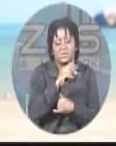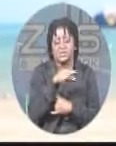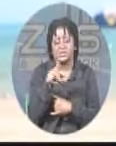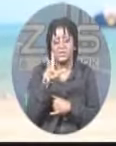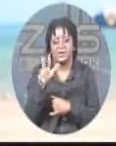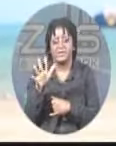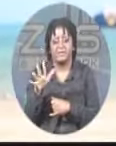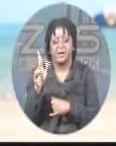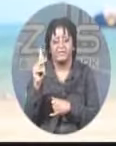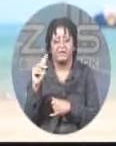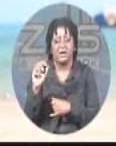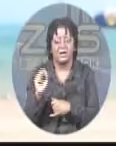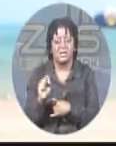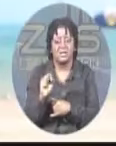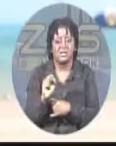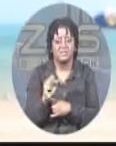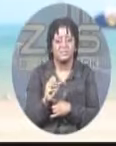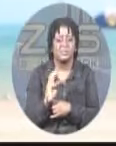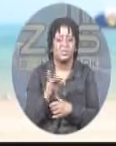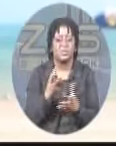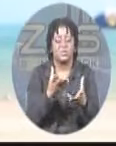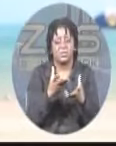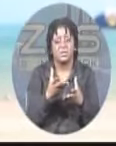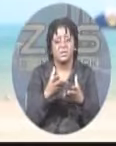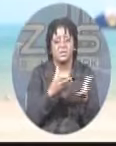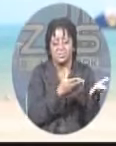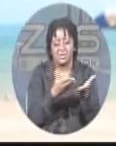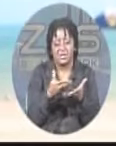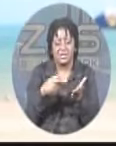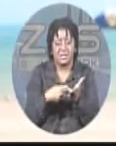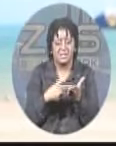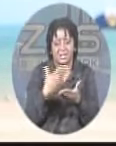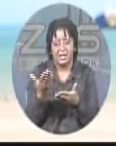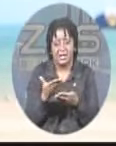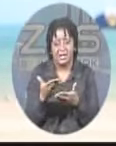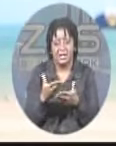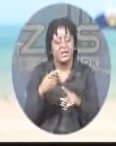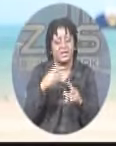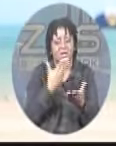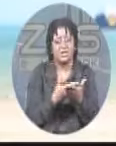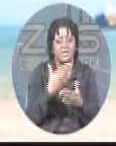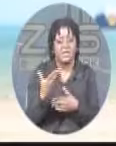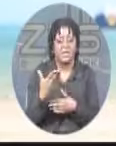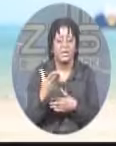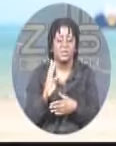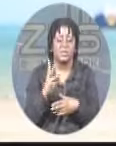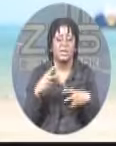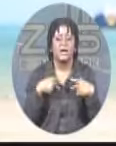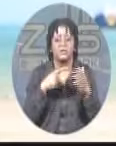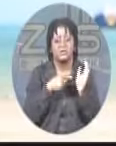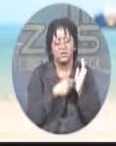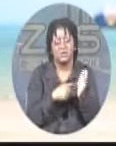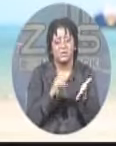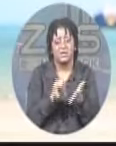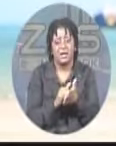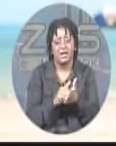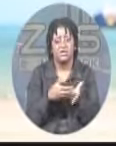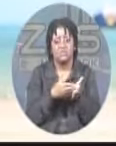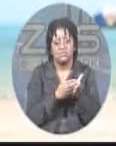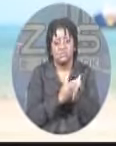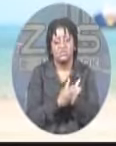this done here, the sailing part of it. Julian, the good part about this is that we have shown that regattas